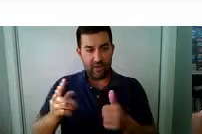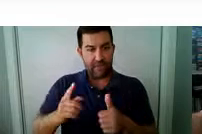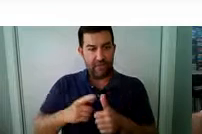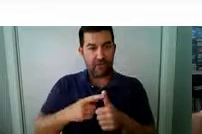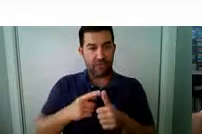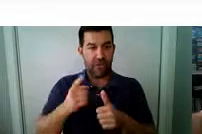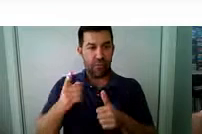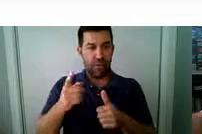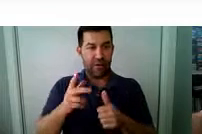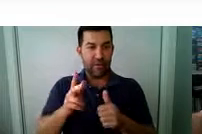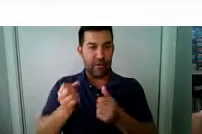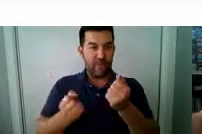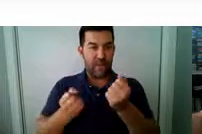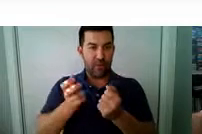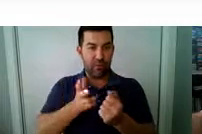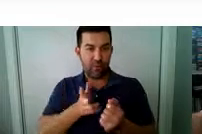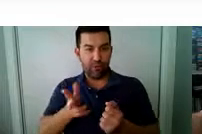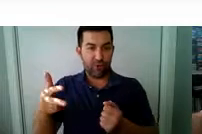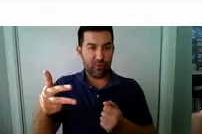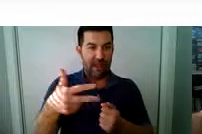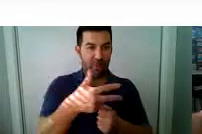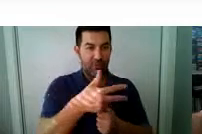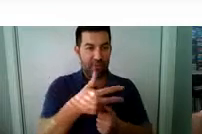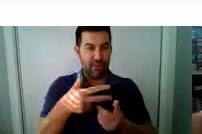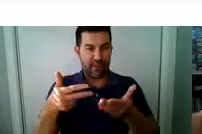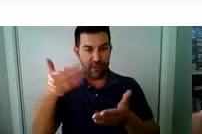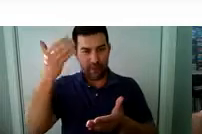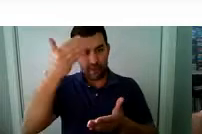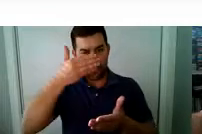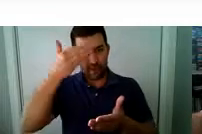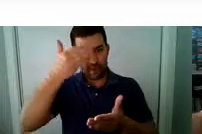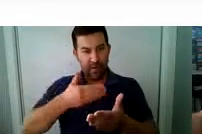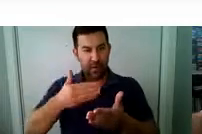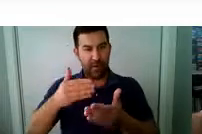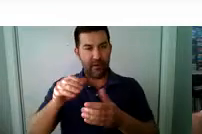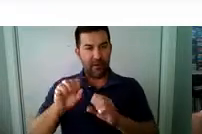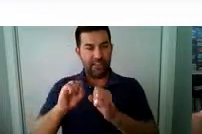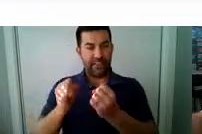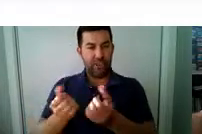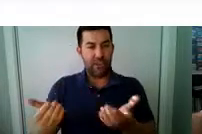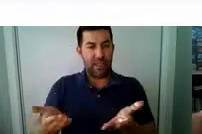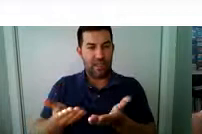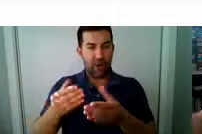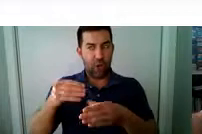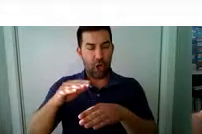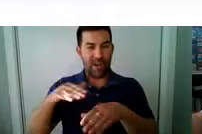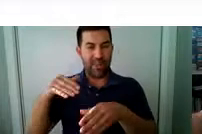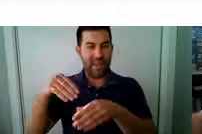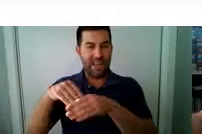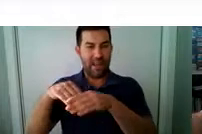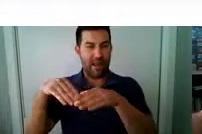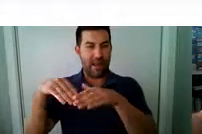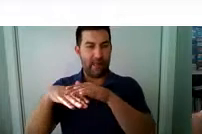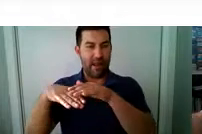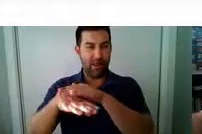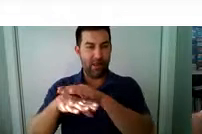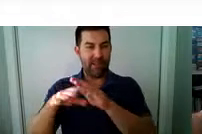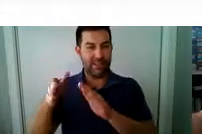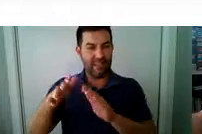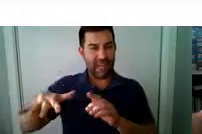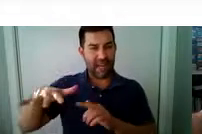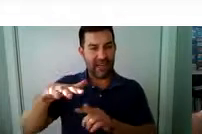vehicle turnaround that would be in front of the station here on the inbound side. This would provide an area for